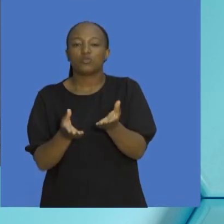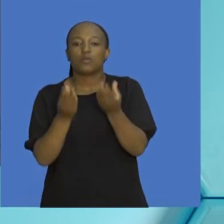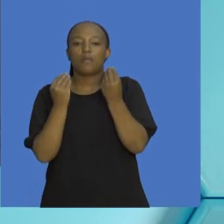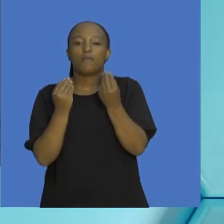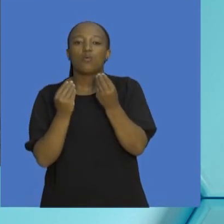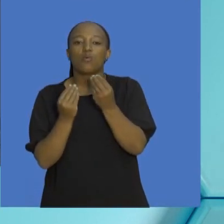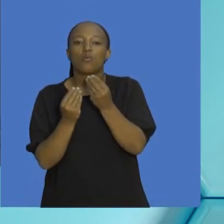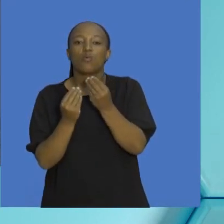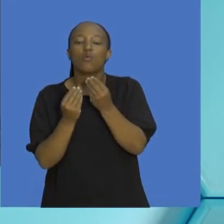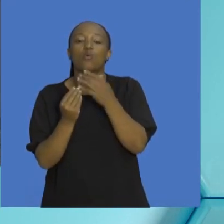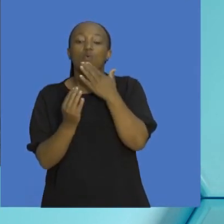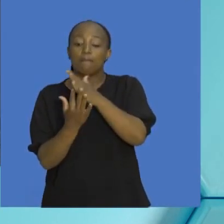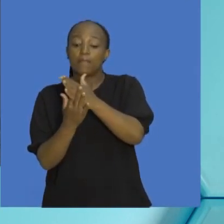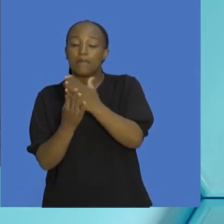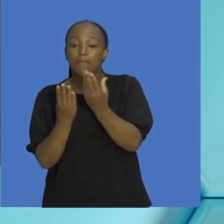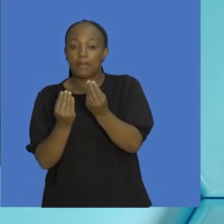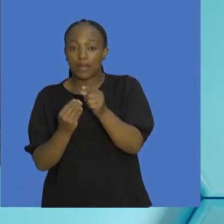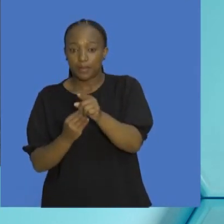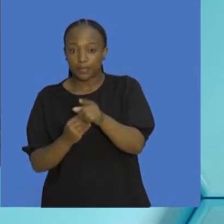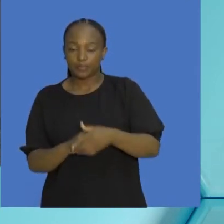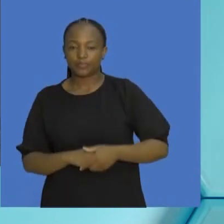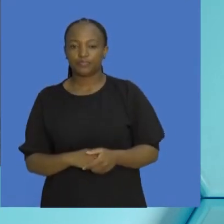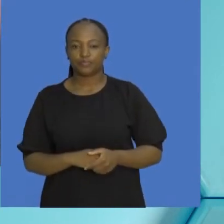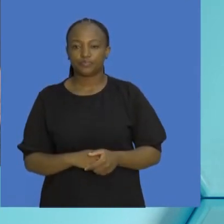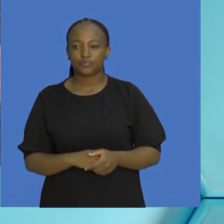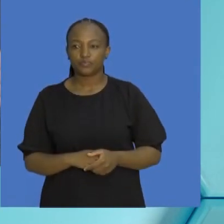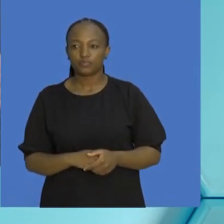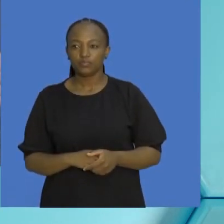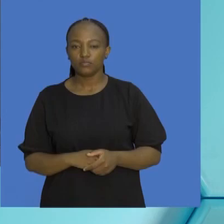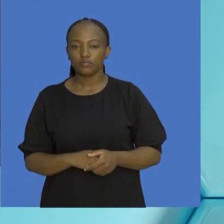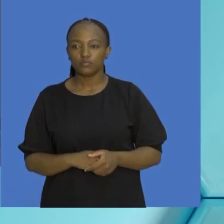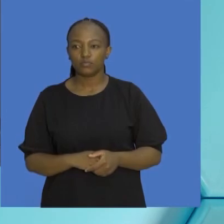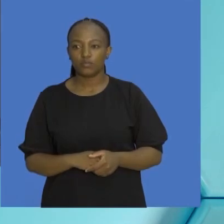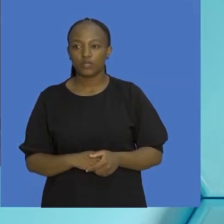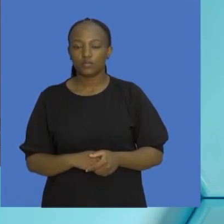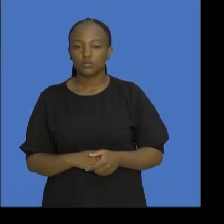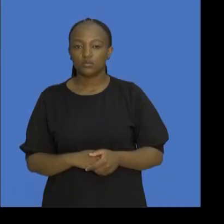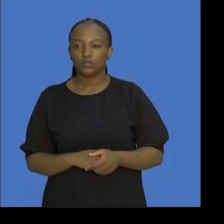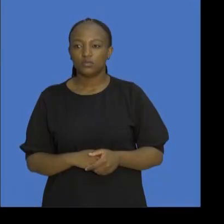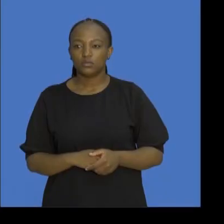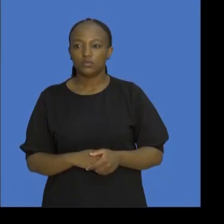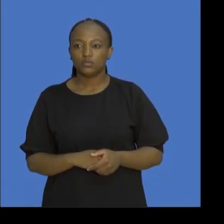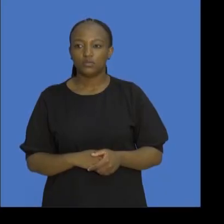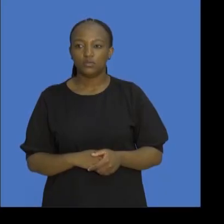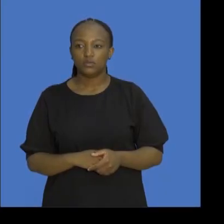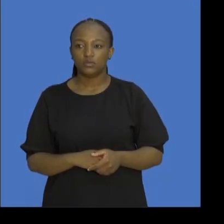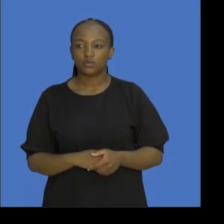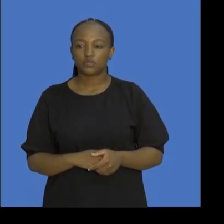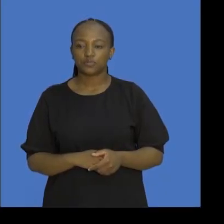to do is to find the median of half of the data. What are we going to